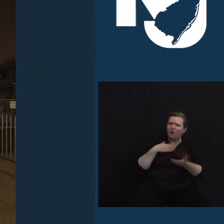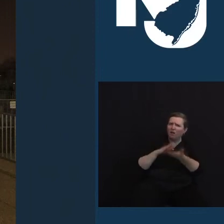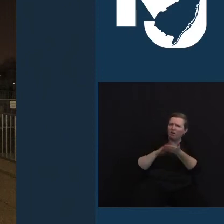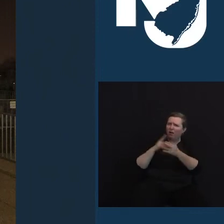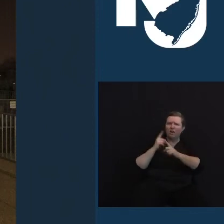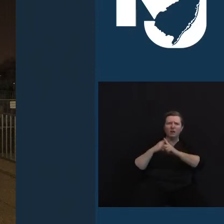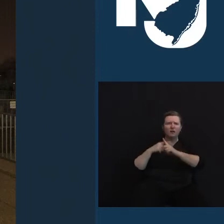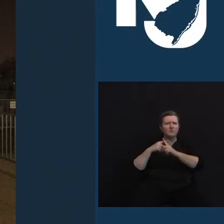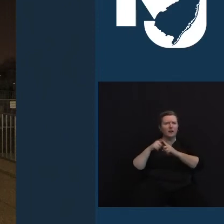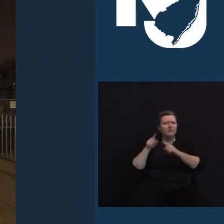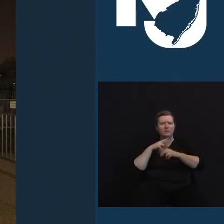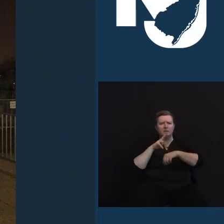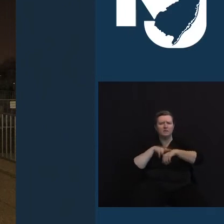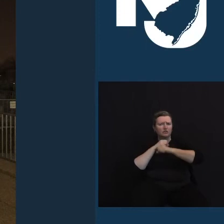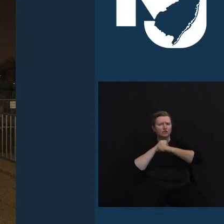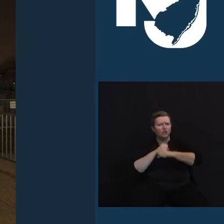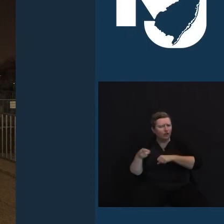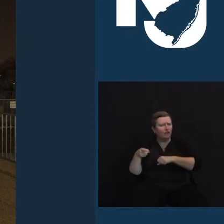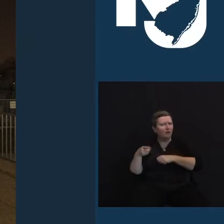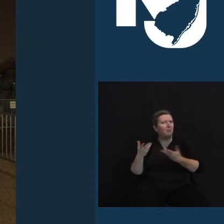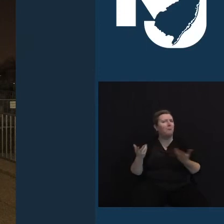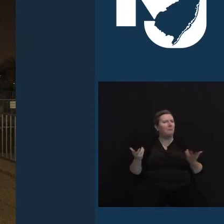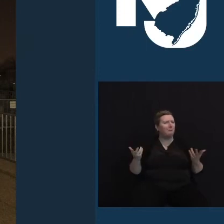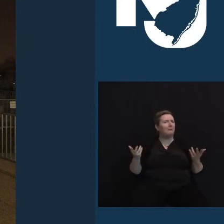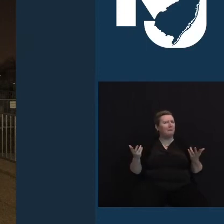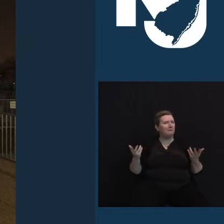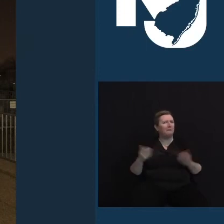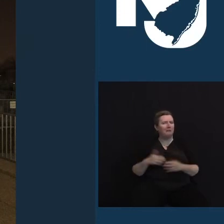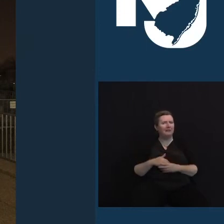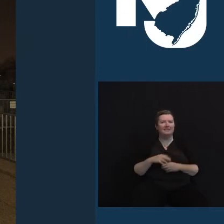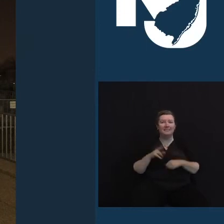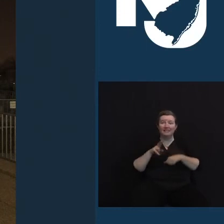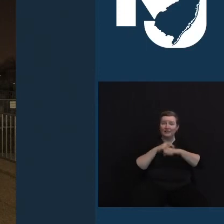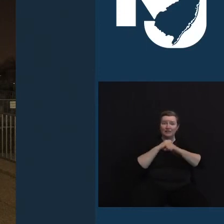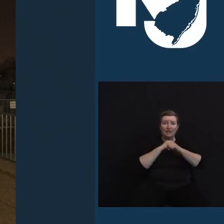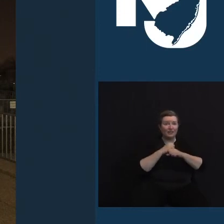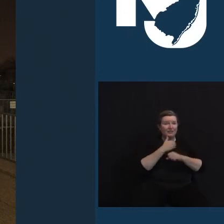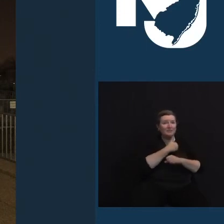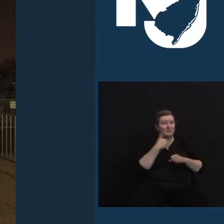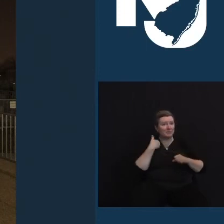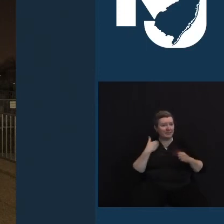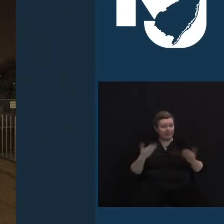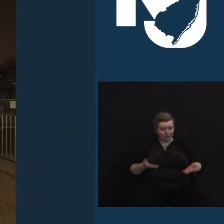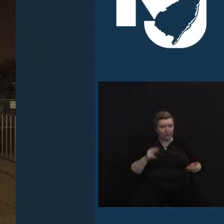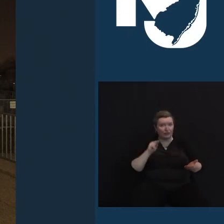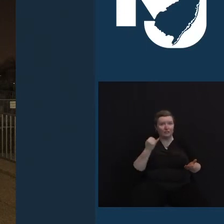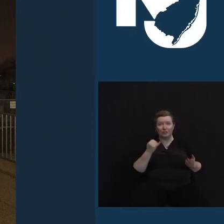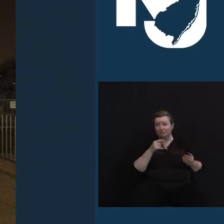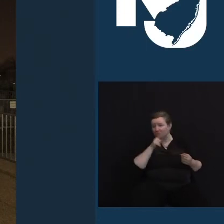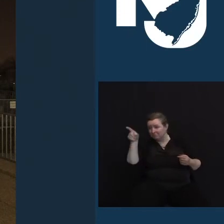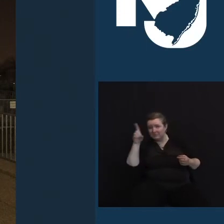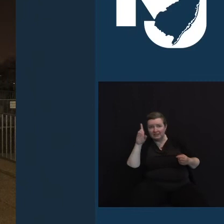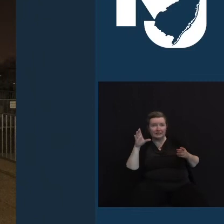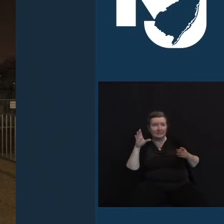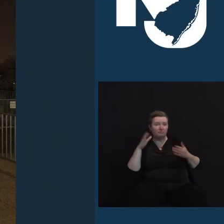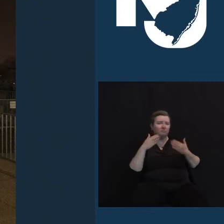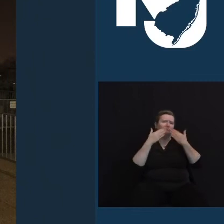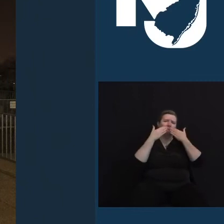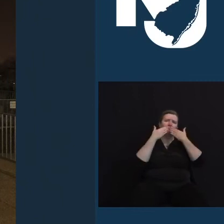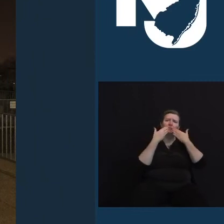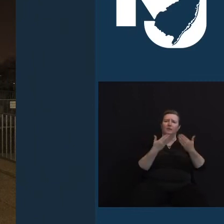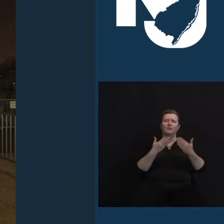women. So to every member, whether you're in D.C. or in Jersey or wherever you might be deployed of our National Guard, thank you for your